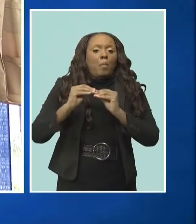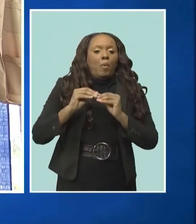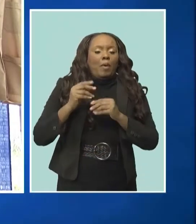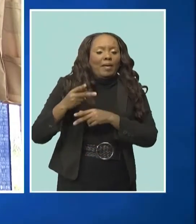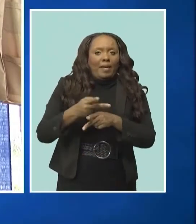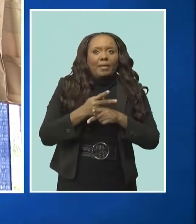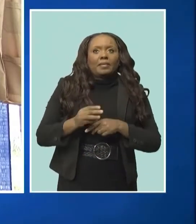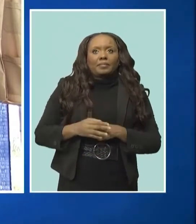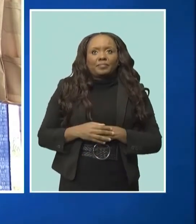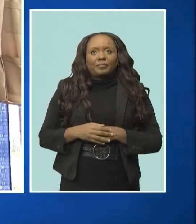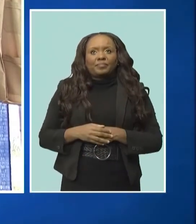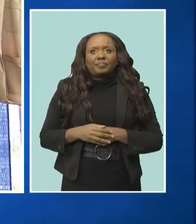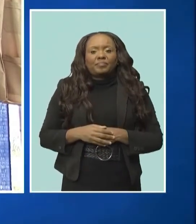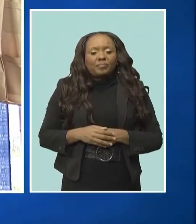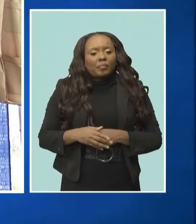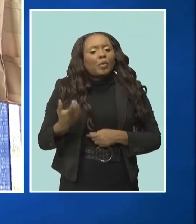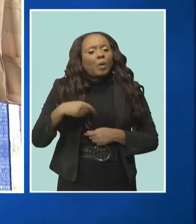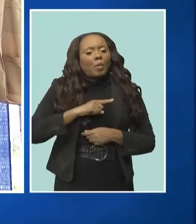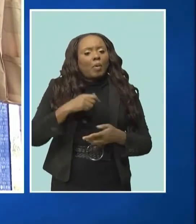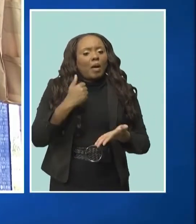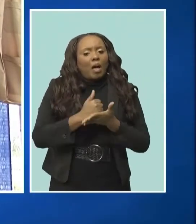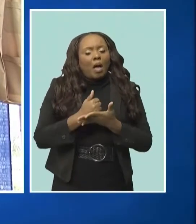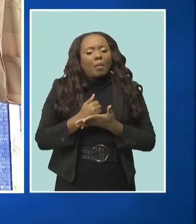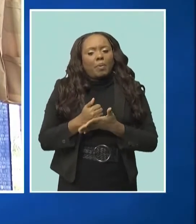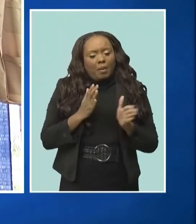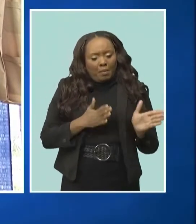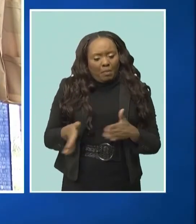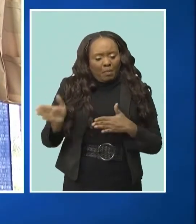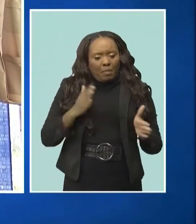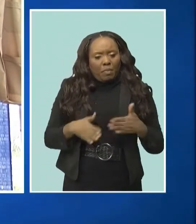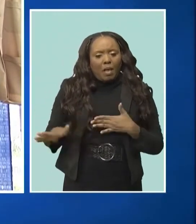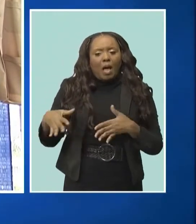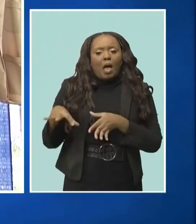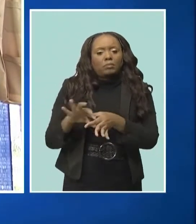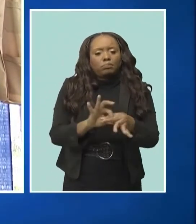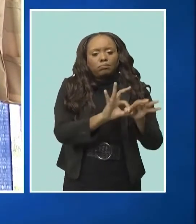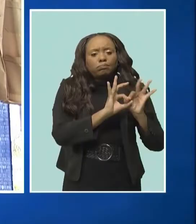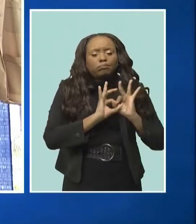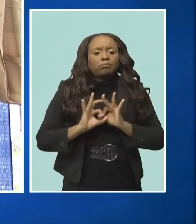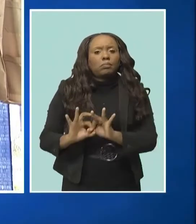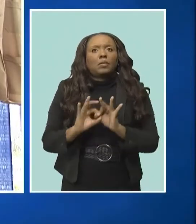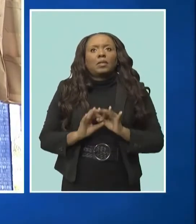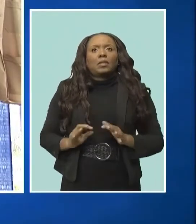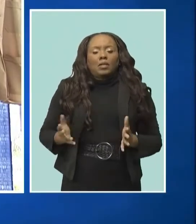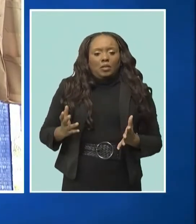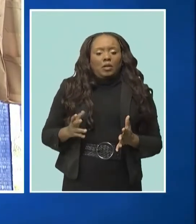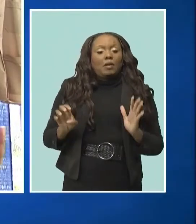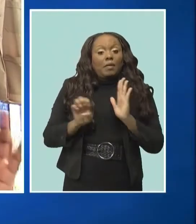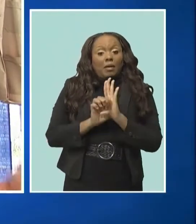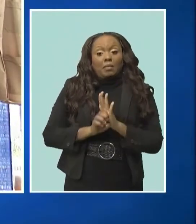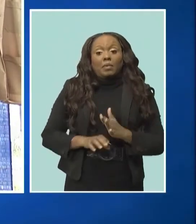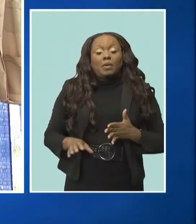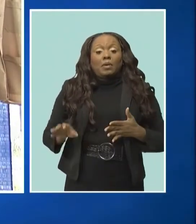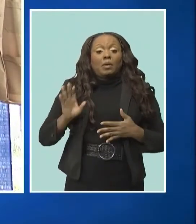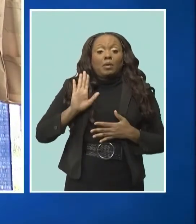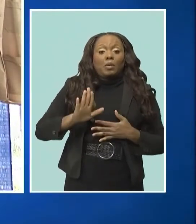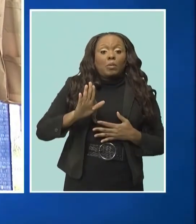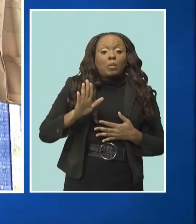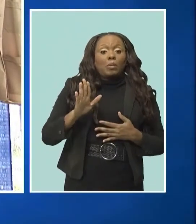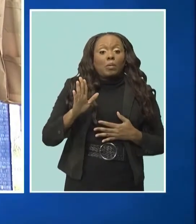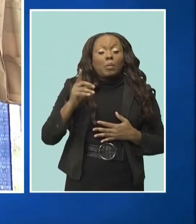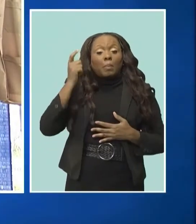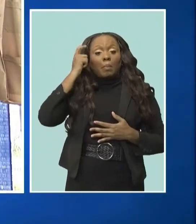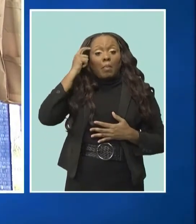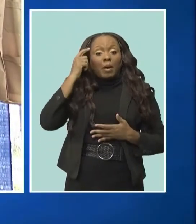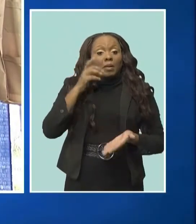health service that helps to coordinate. So while the neurologist is dealing with your mental brain